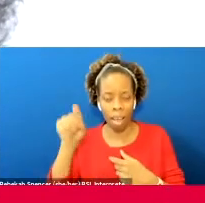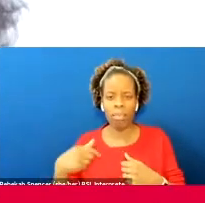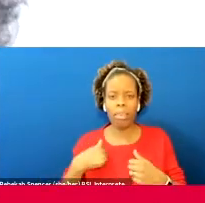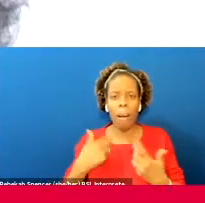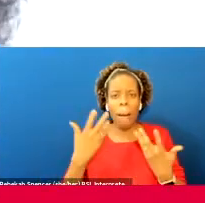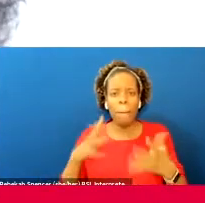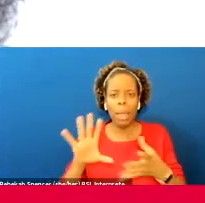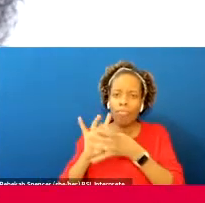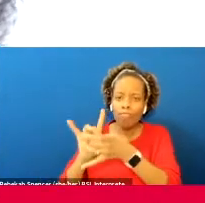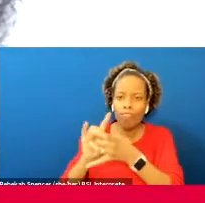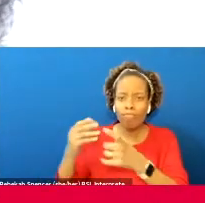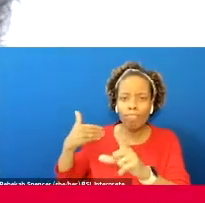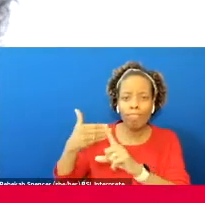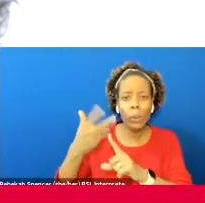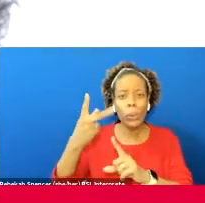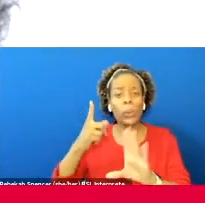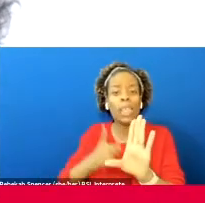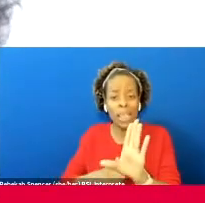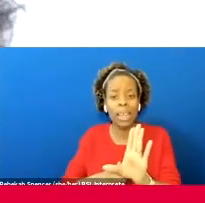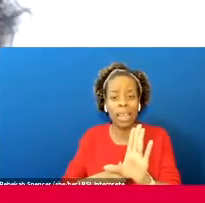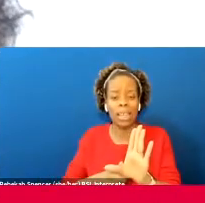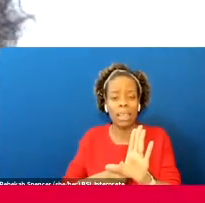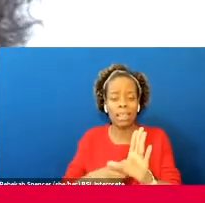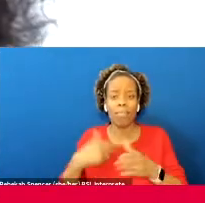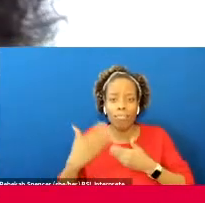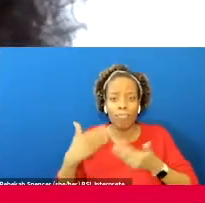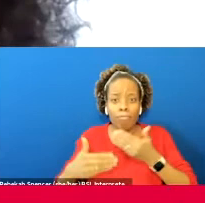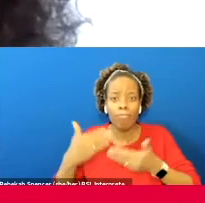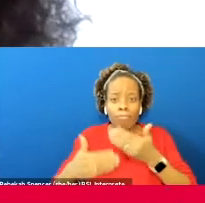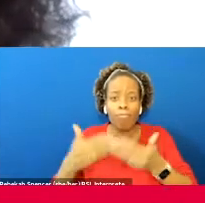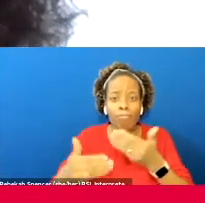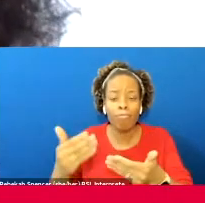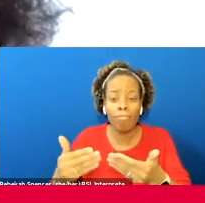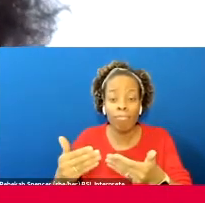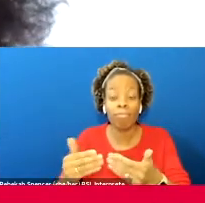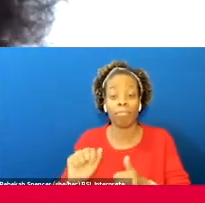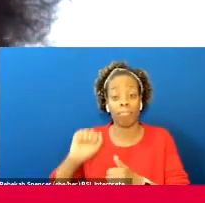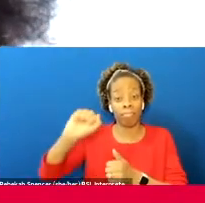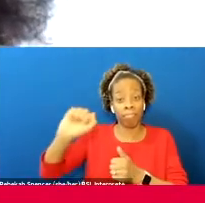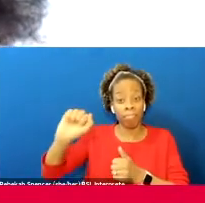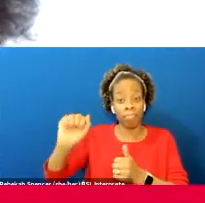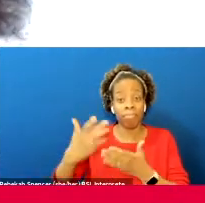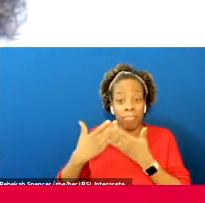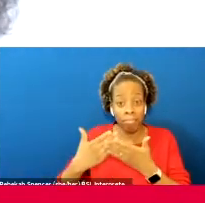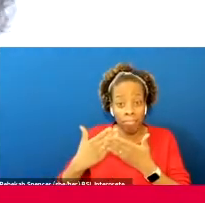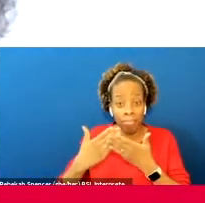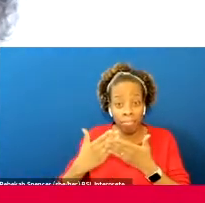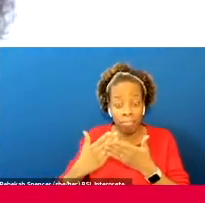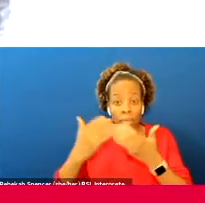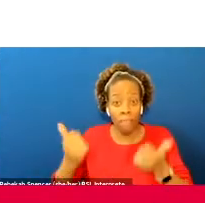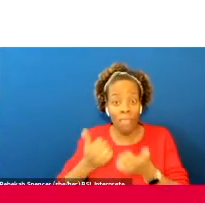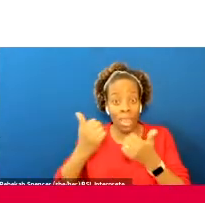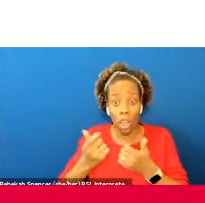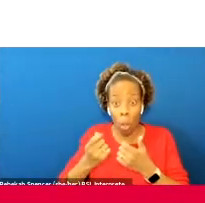last like 2 years now. And essentially she in her final year found out that, there's the